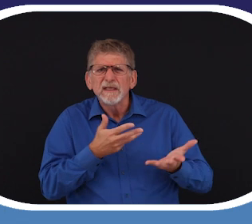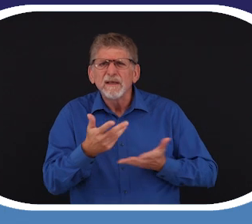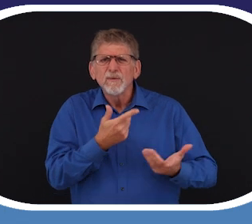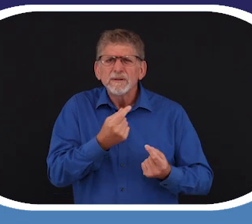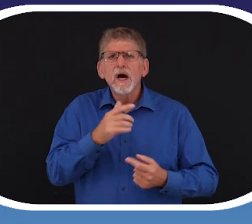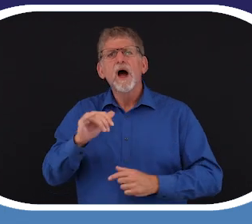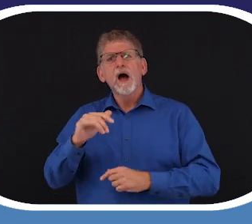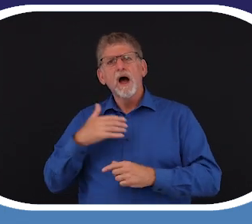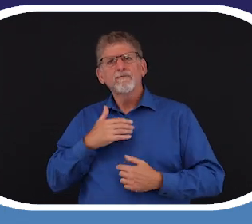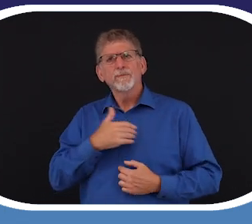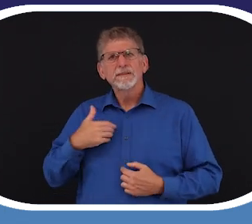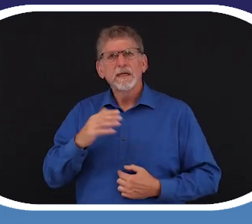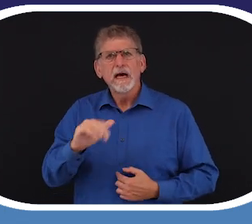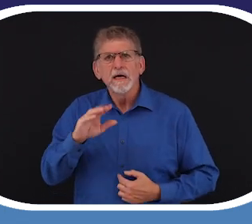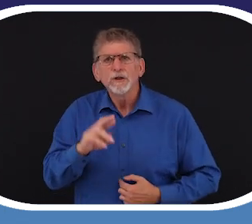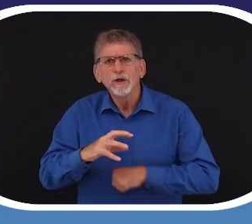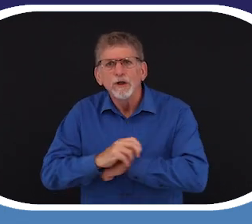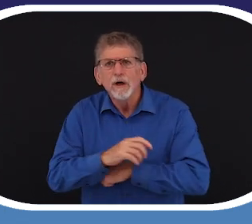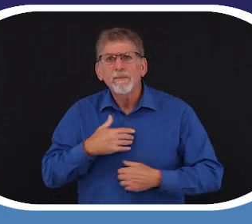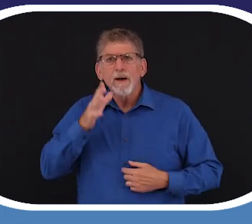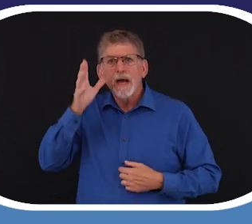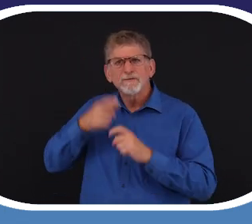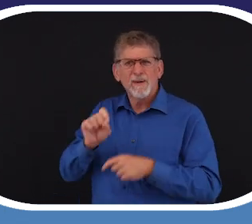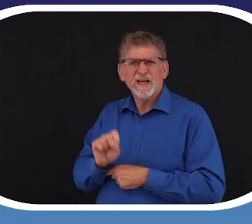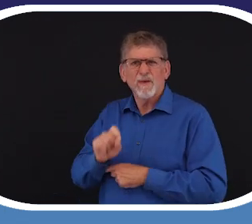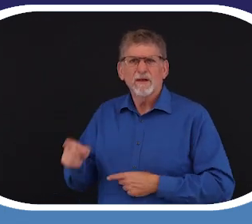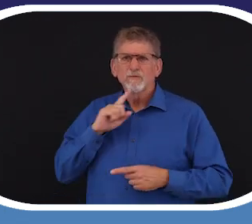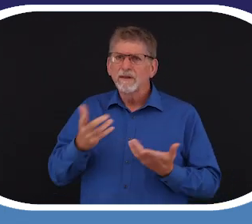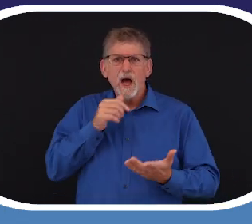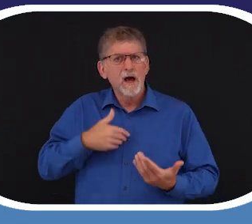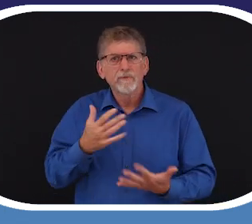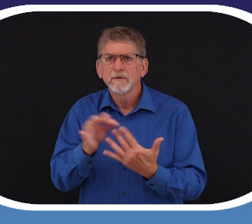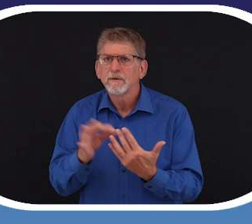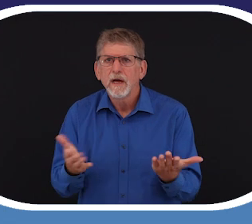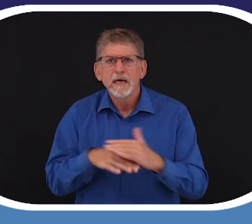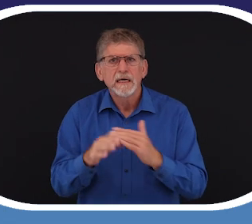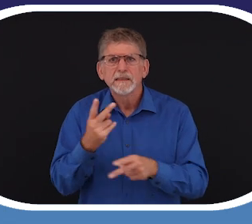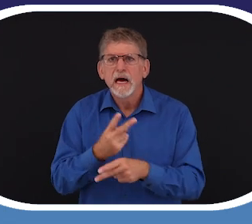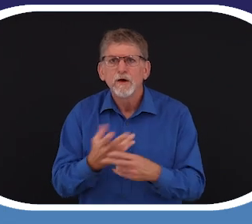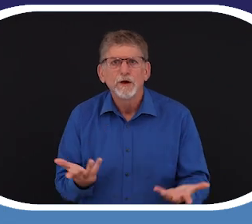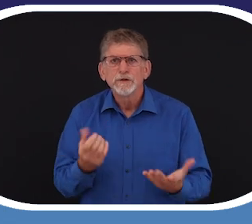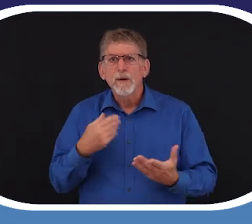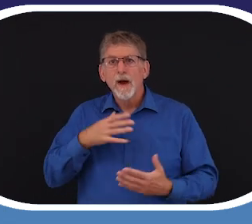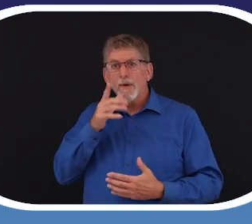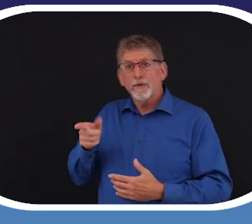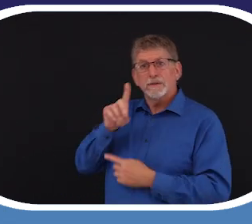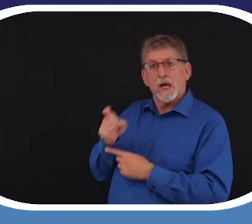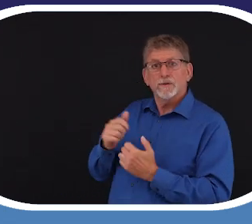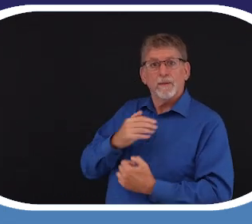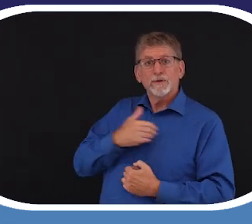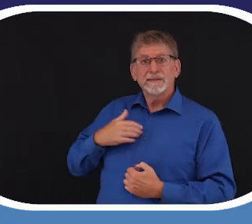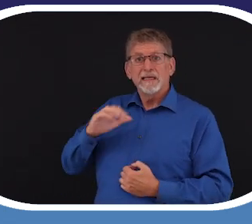a whole lot of access to care. So when my mother was diagnosed with breast cancer, it was really daunting for my family. So my dad set out to find out how he